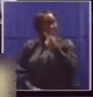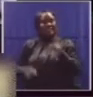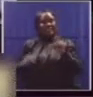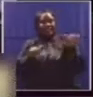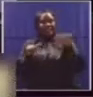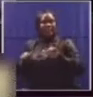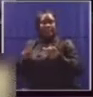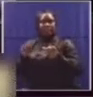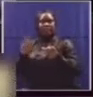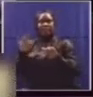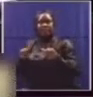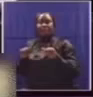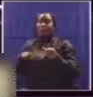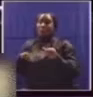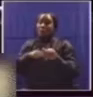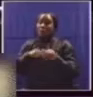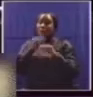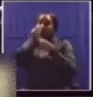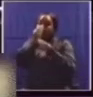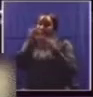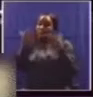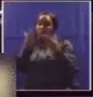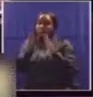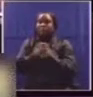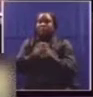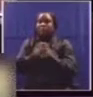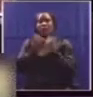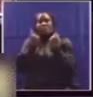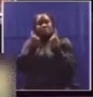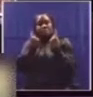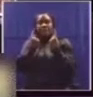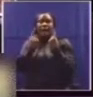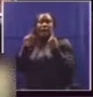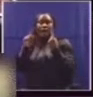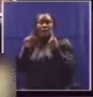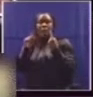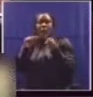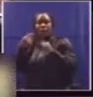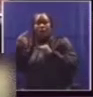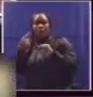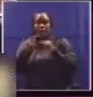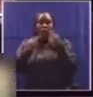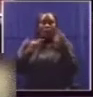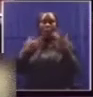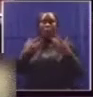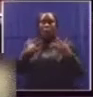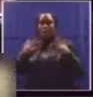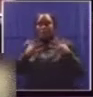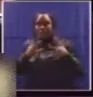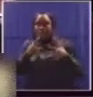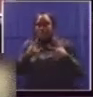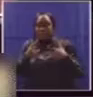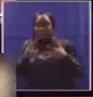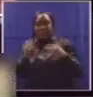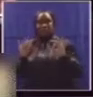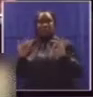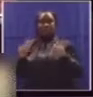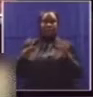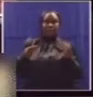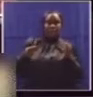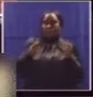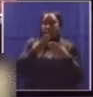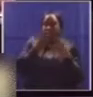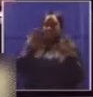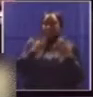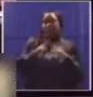saying, honorable members, that we do understand some of the concerns about poor management, but we want to say to you